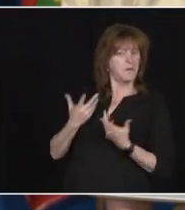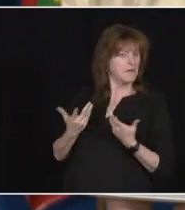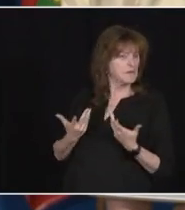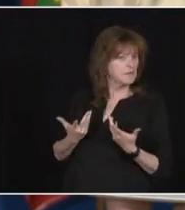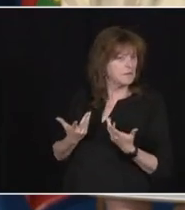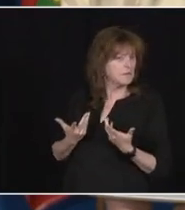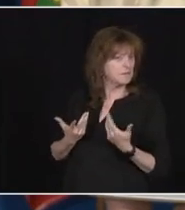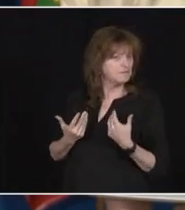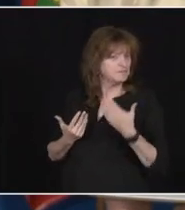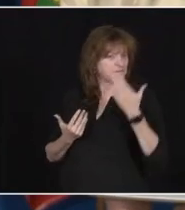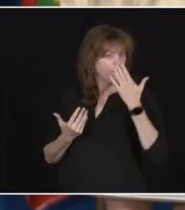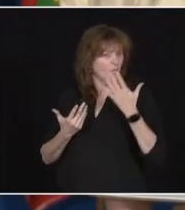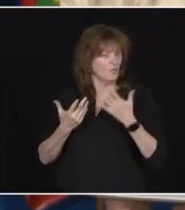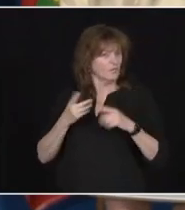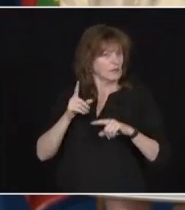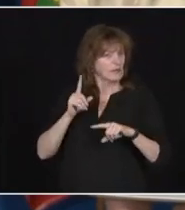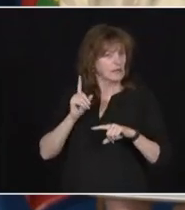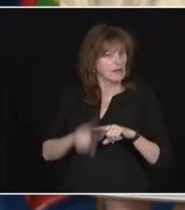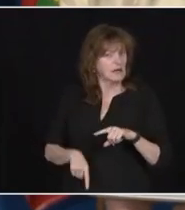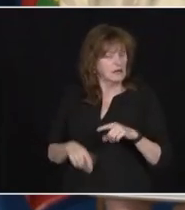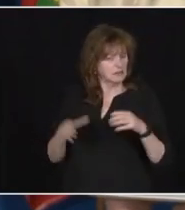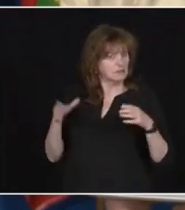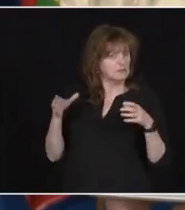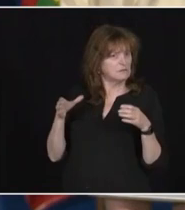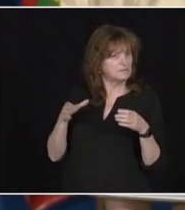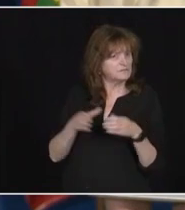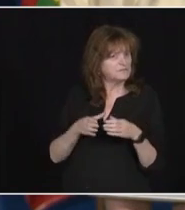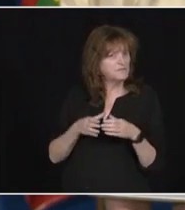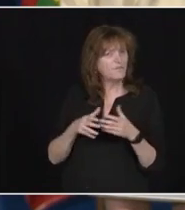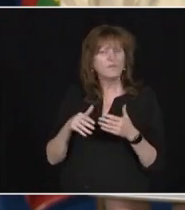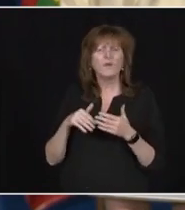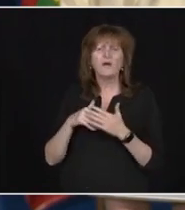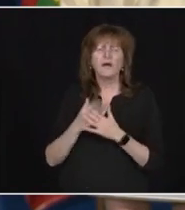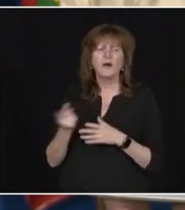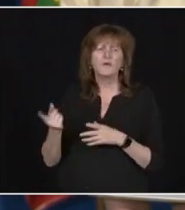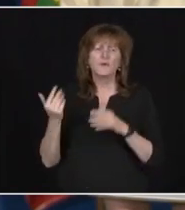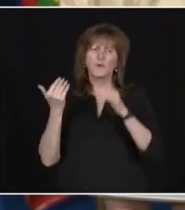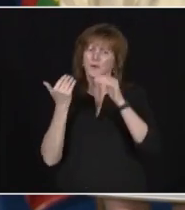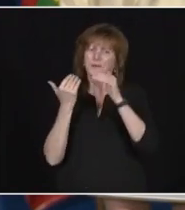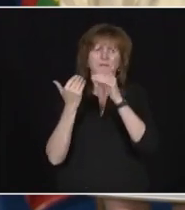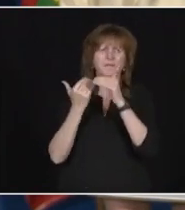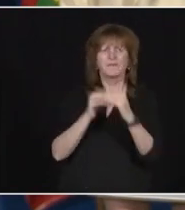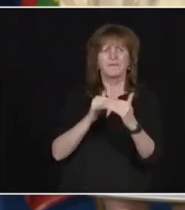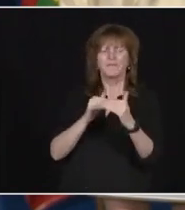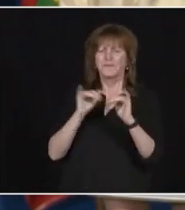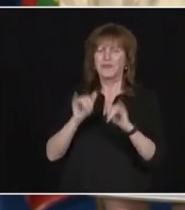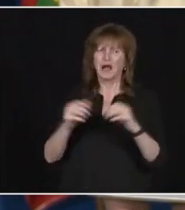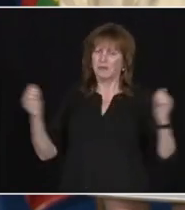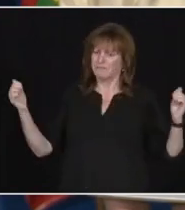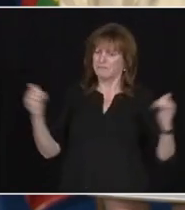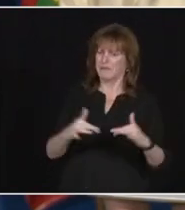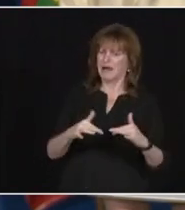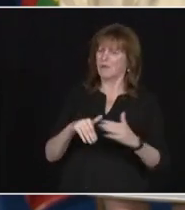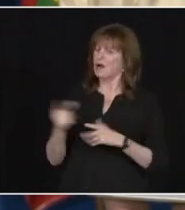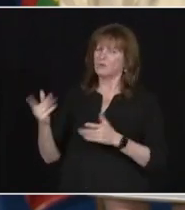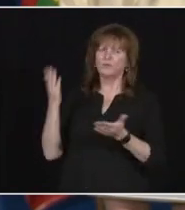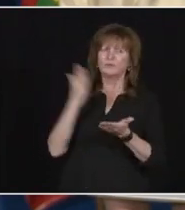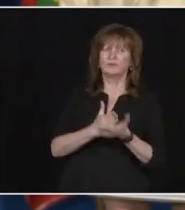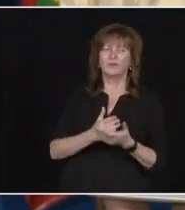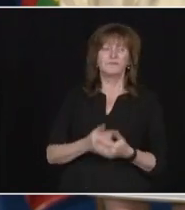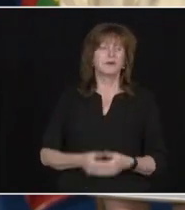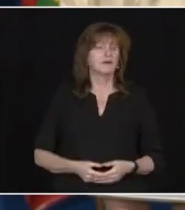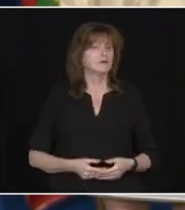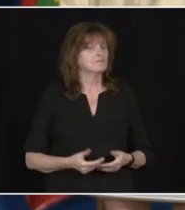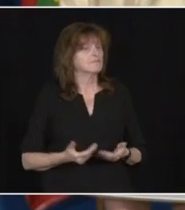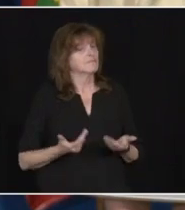restrict or prevent gathering? You know, I've always said, Mark, we just don't have enough